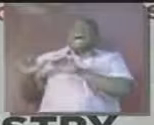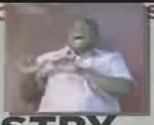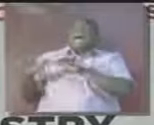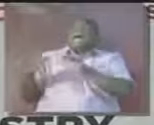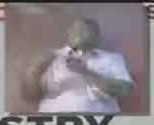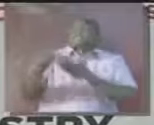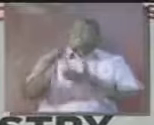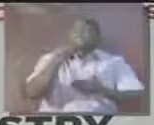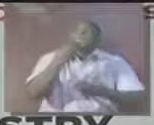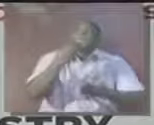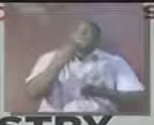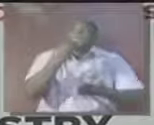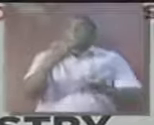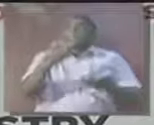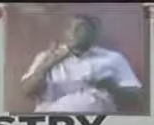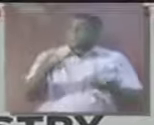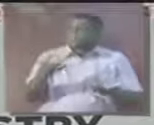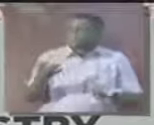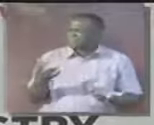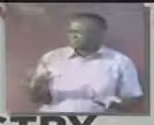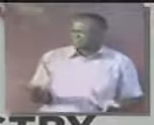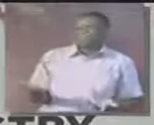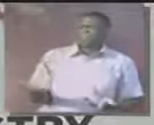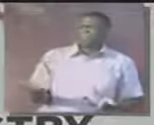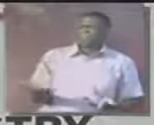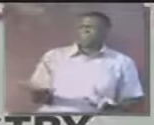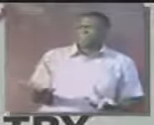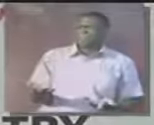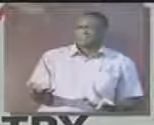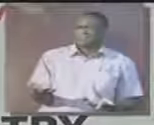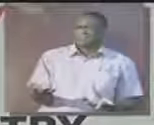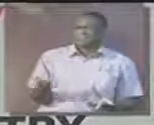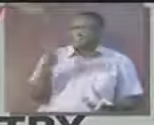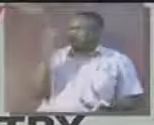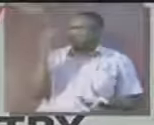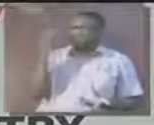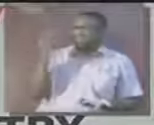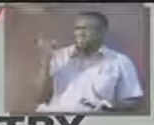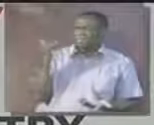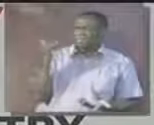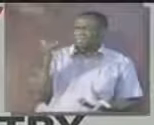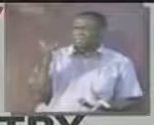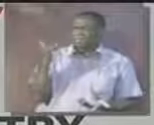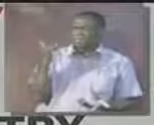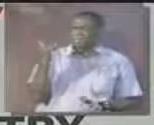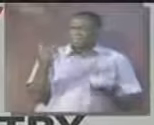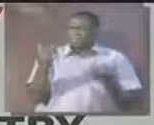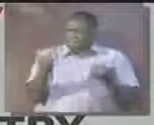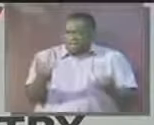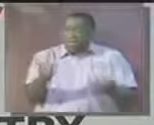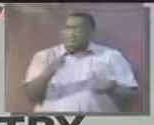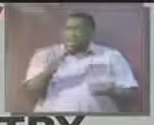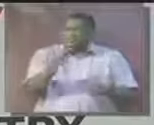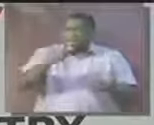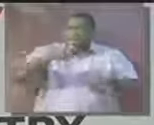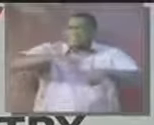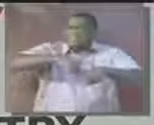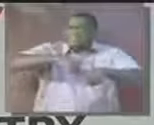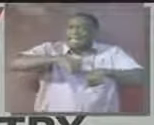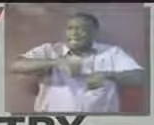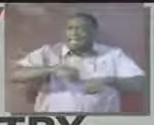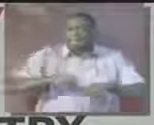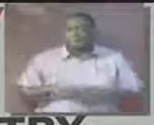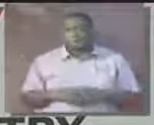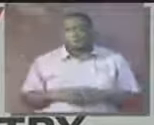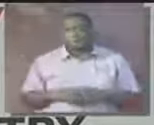discerning members of the public to be congregating by your hundreds to buy food. We are